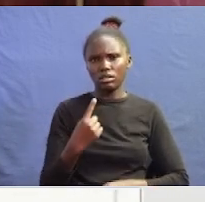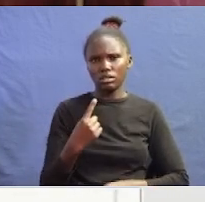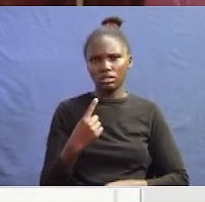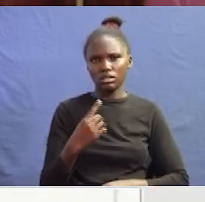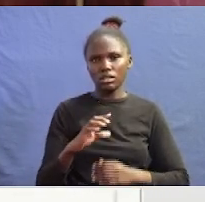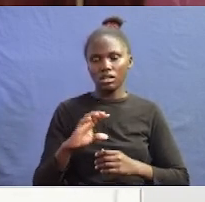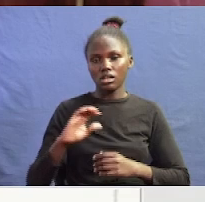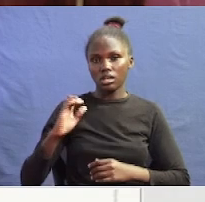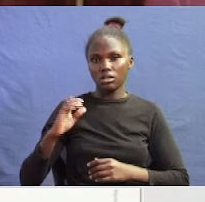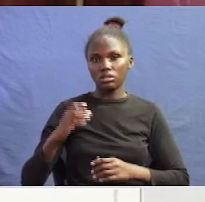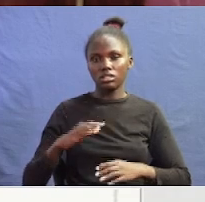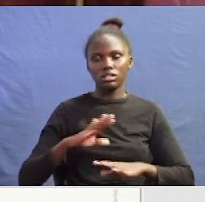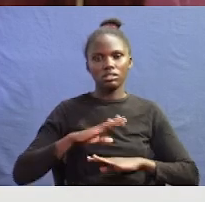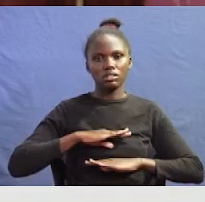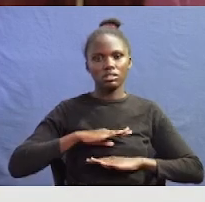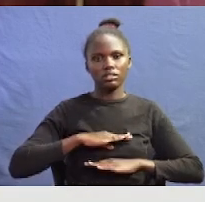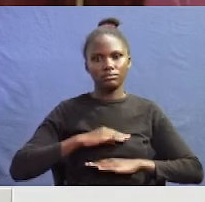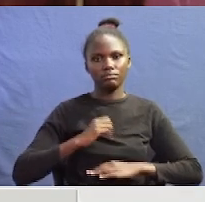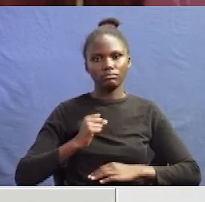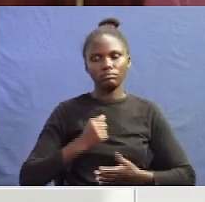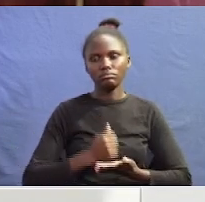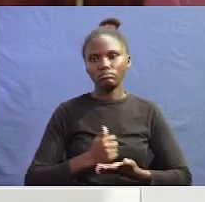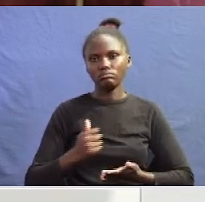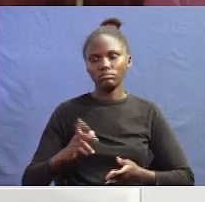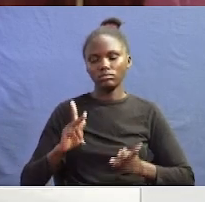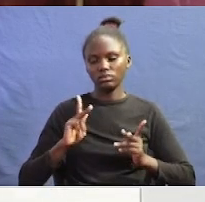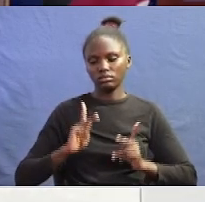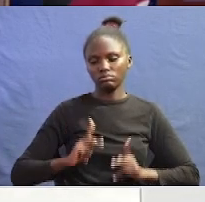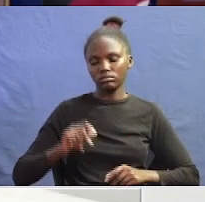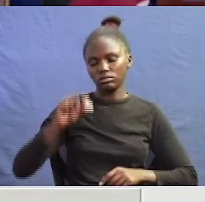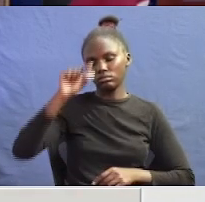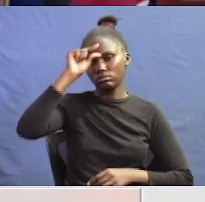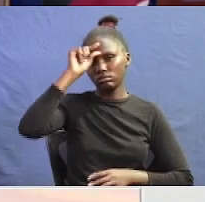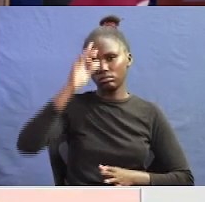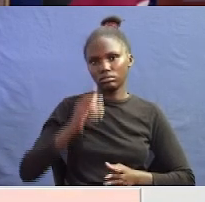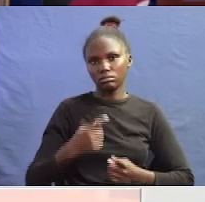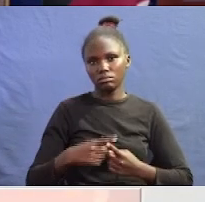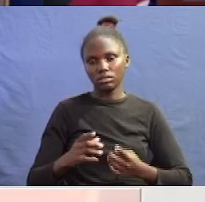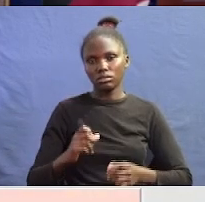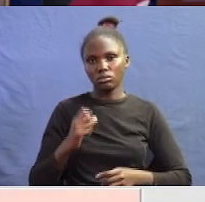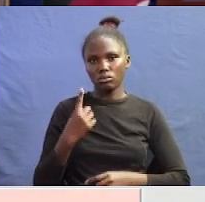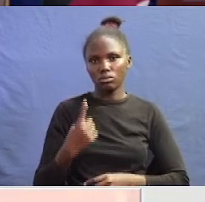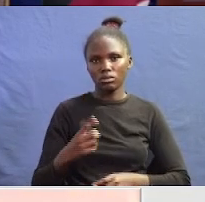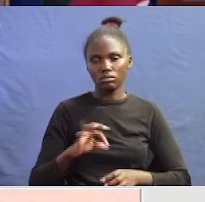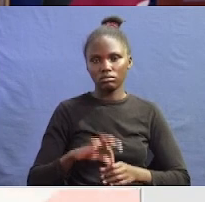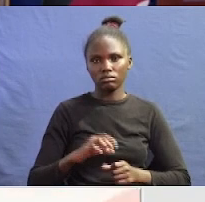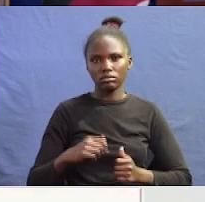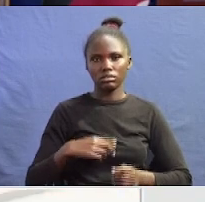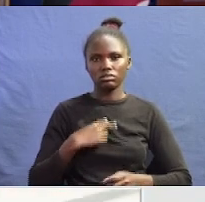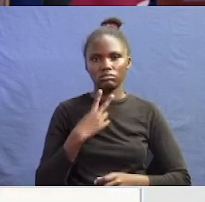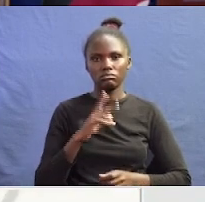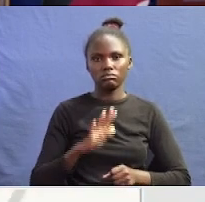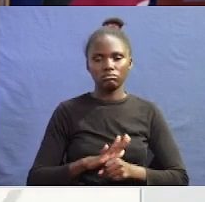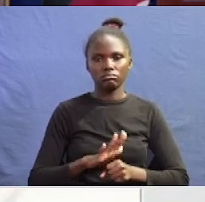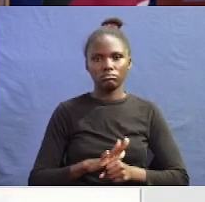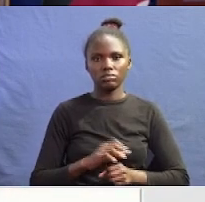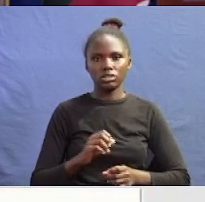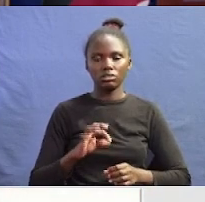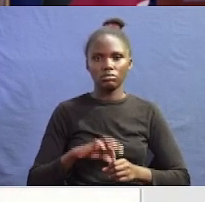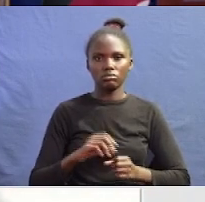enough to impeach a governor. And I was very eager to impeach him. 1 votes, nays 12